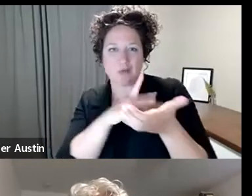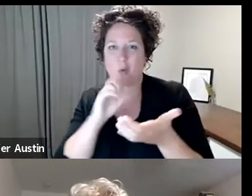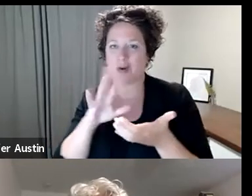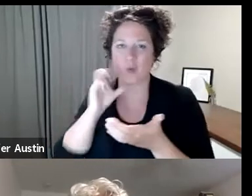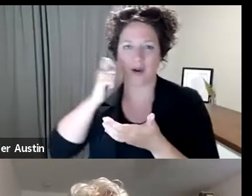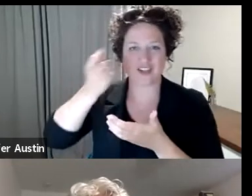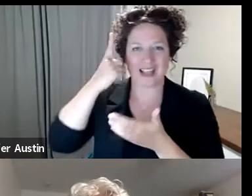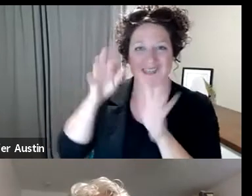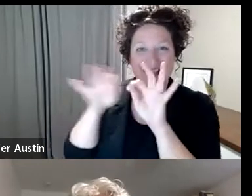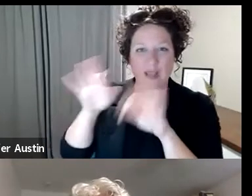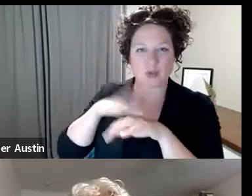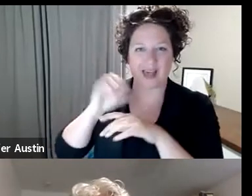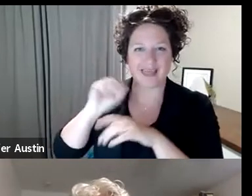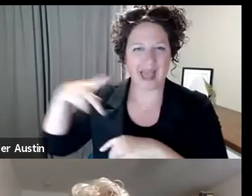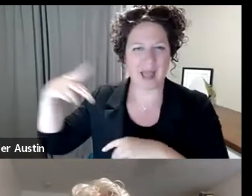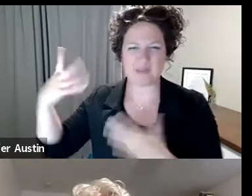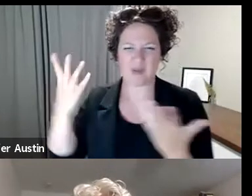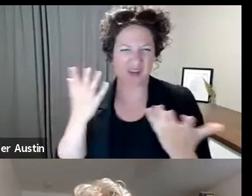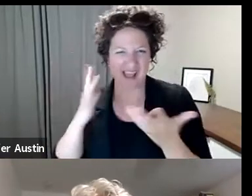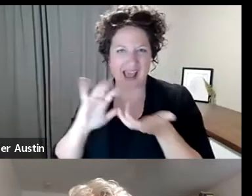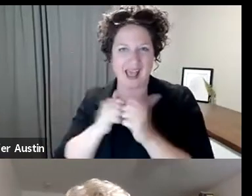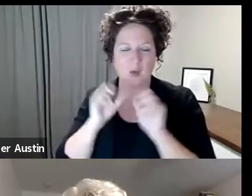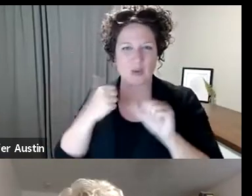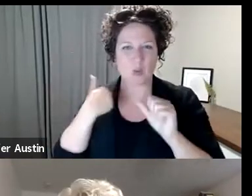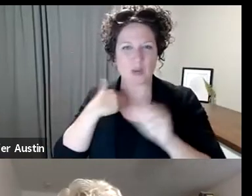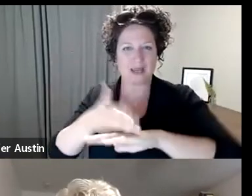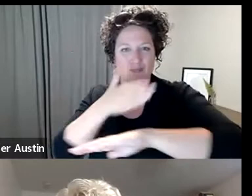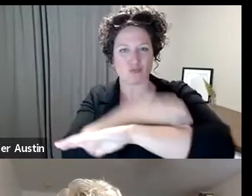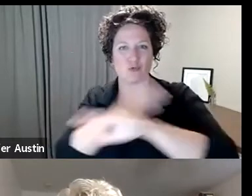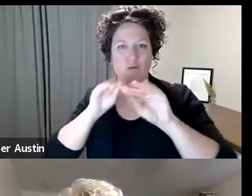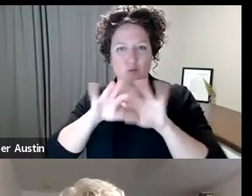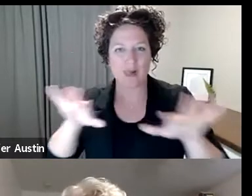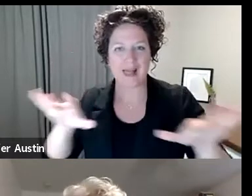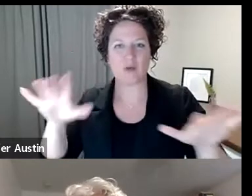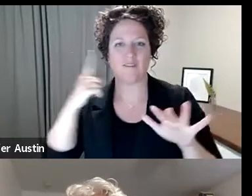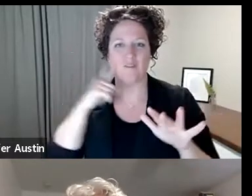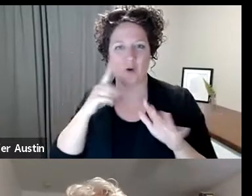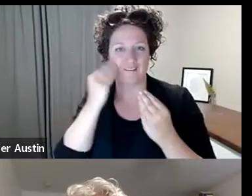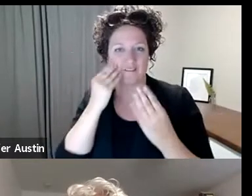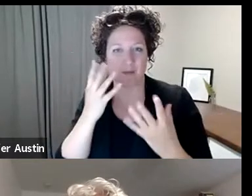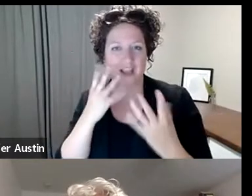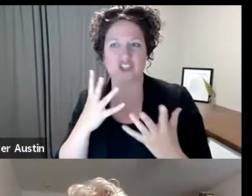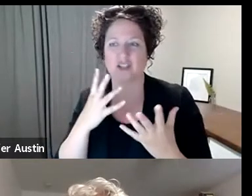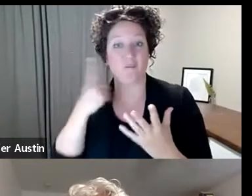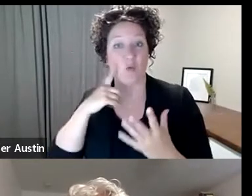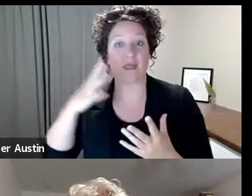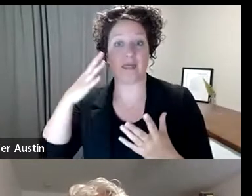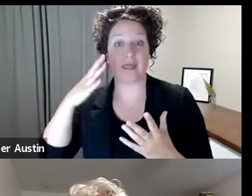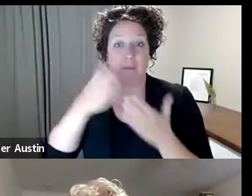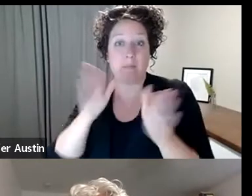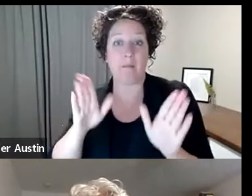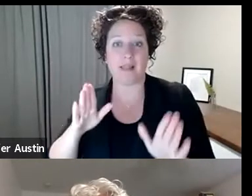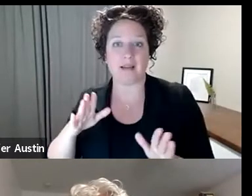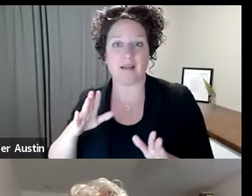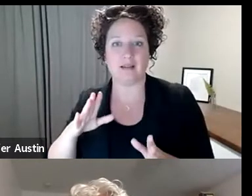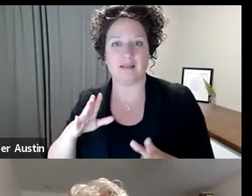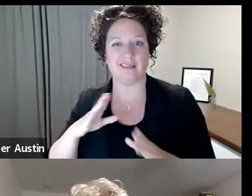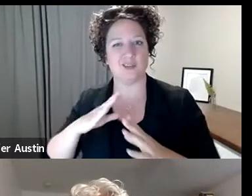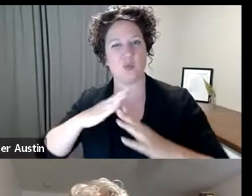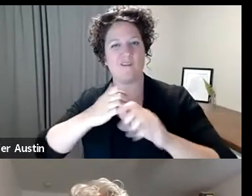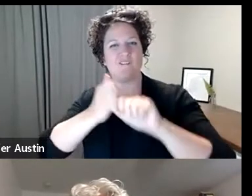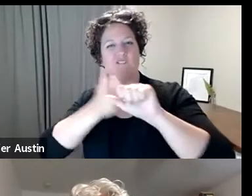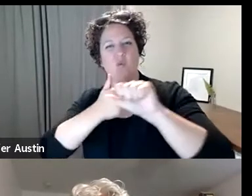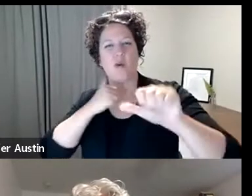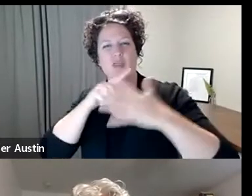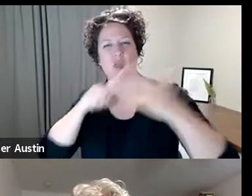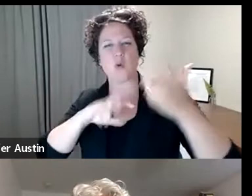what can we do to improve rollouts of information campaigns or public benefits to avoid those issues in the future? Is